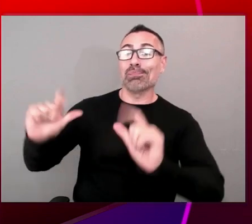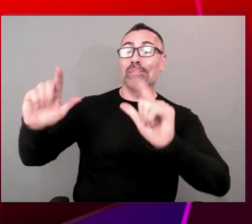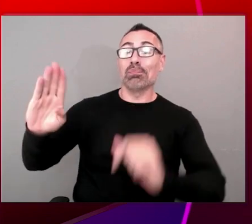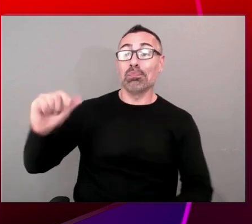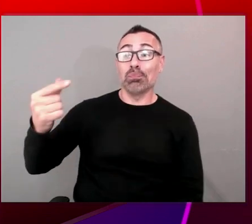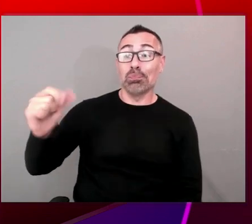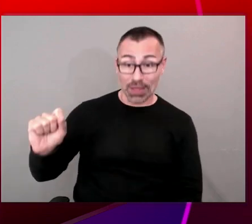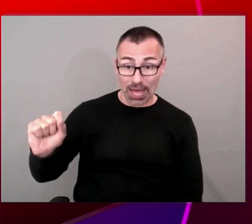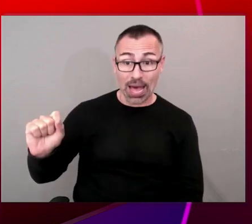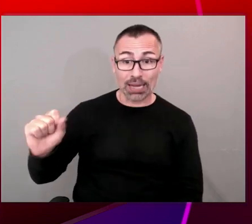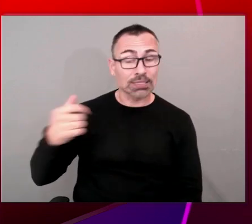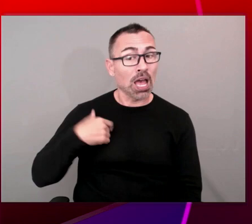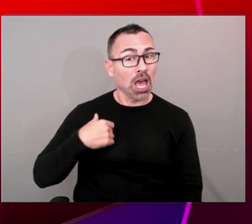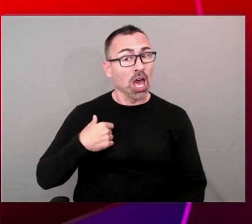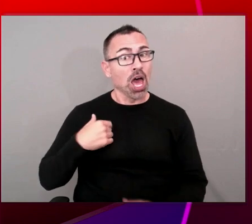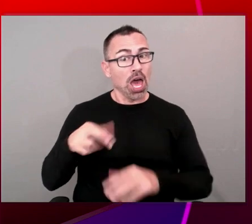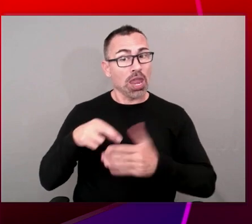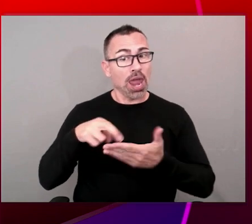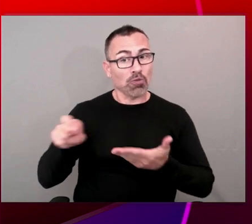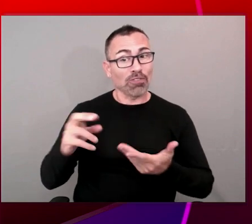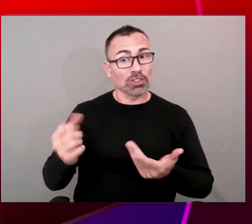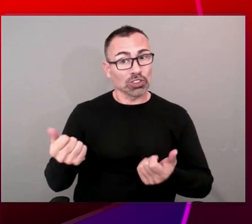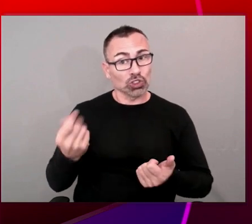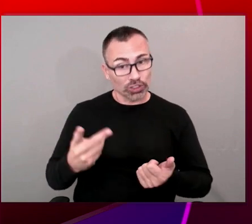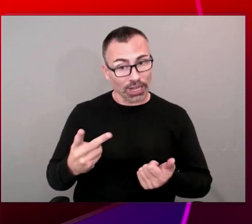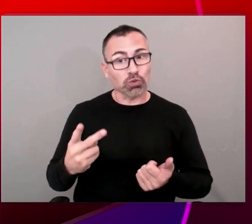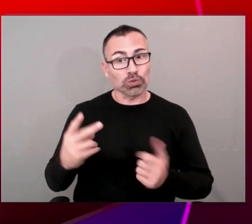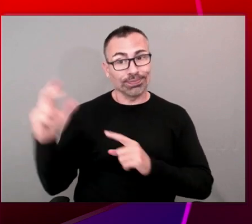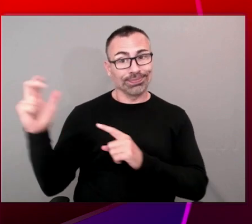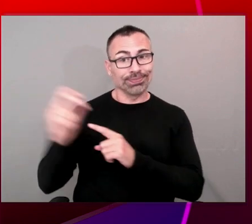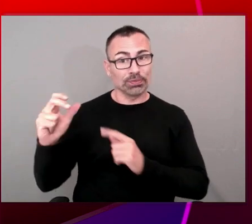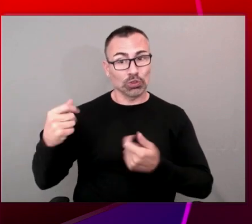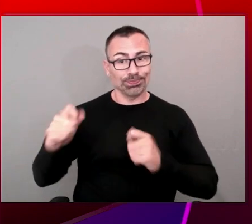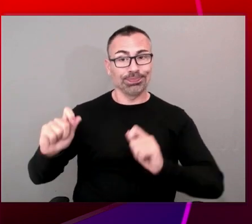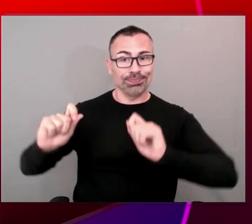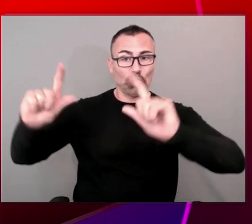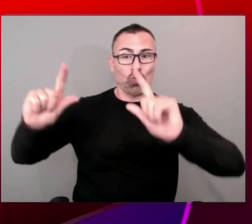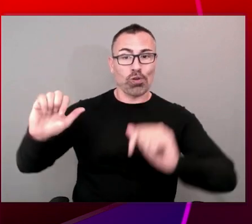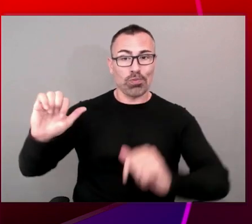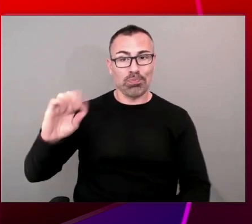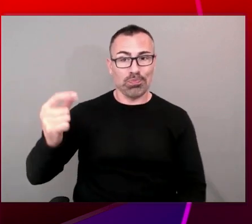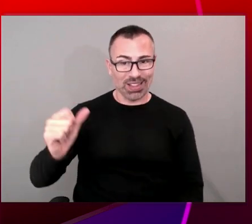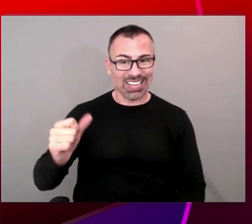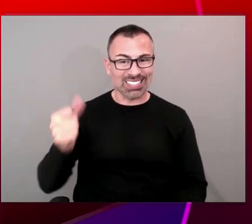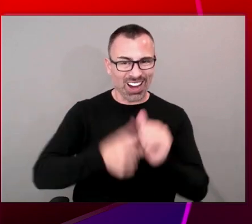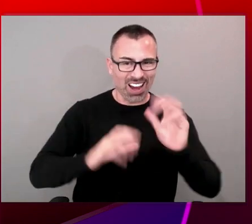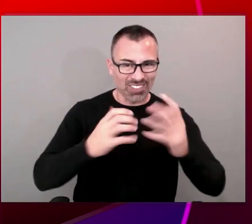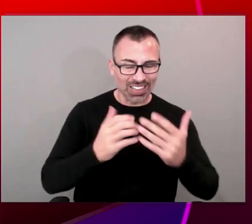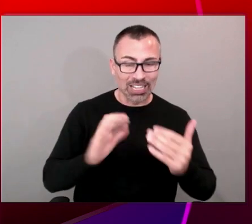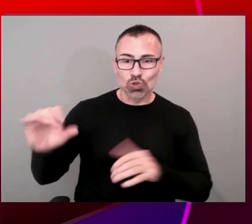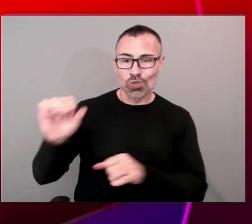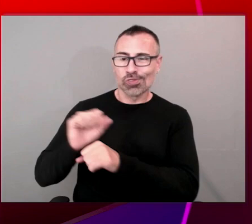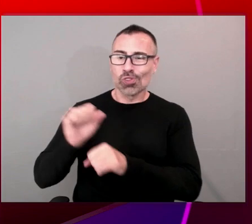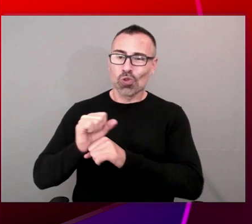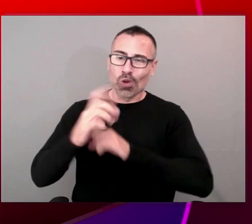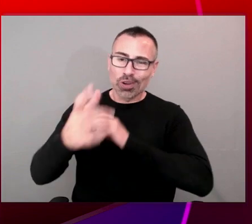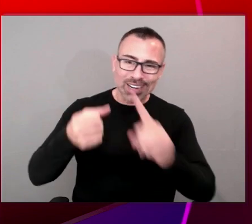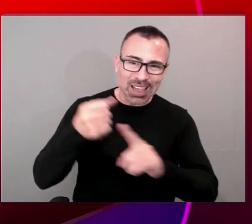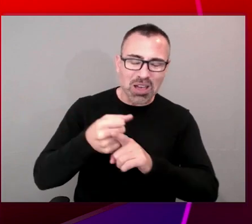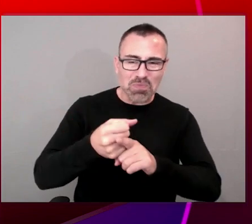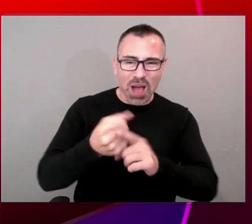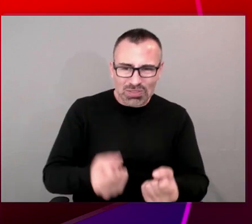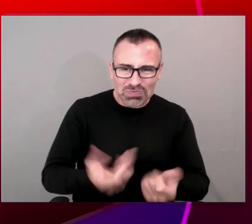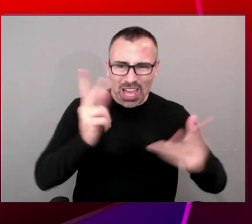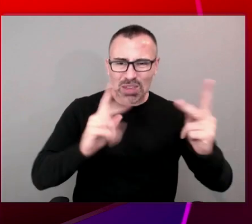every class I teach. Like your work goes to thousands or tens or hundreds of thousands of people around the world.